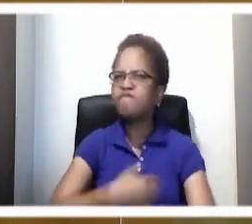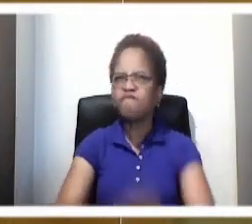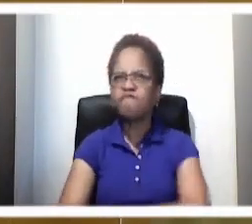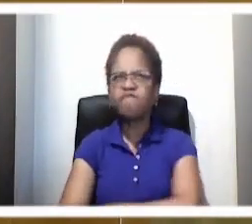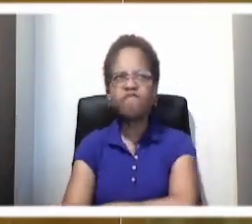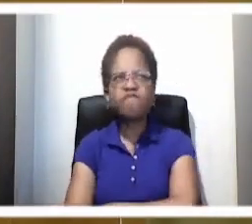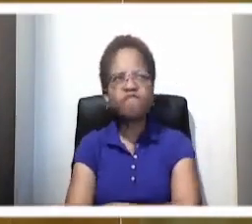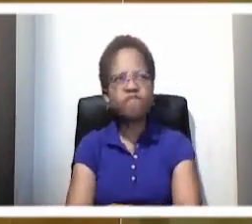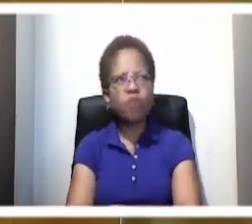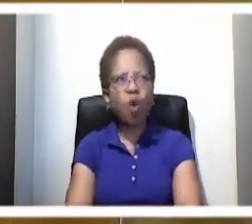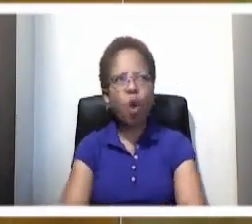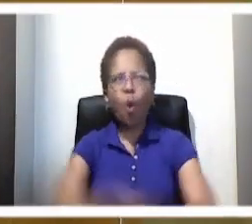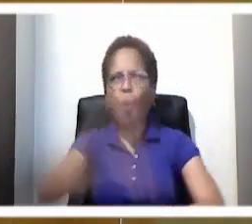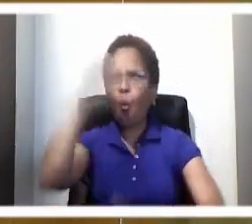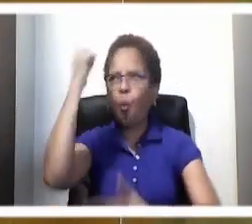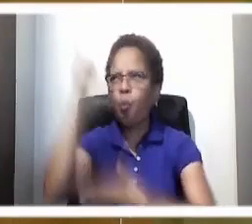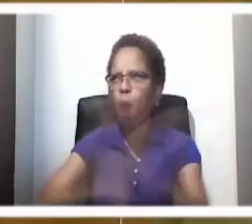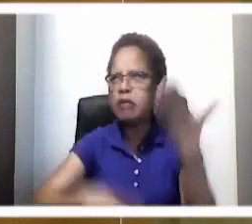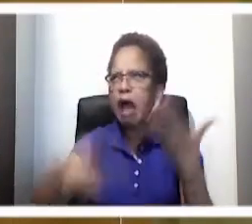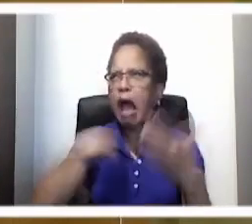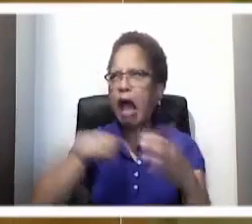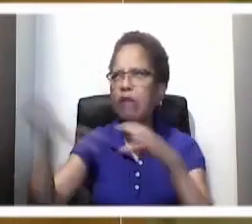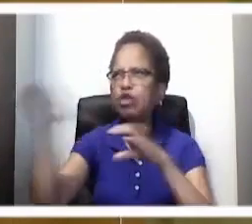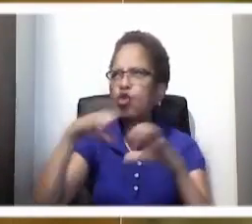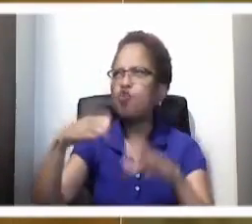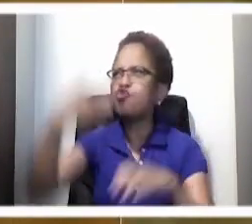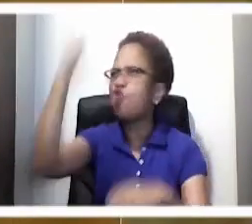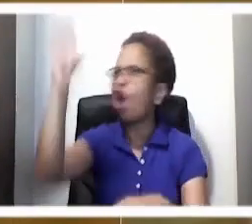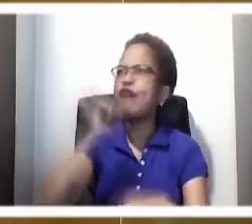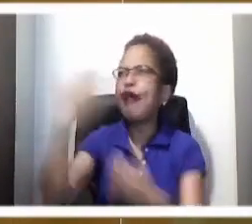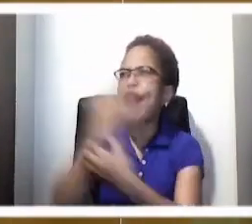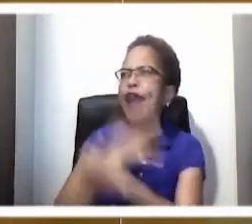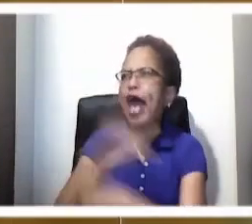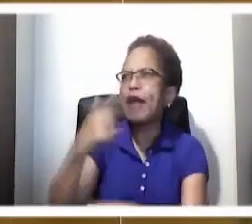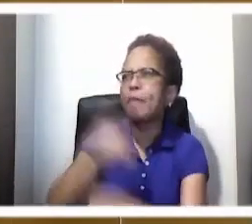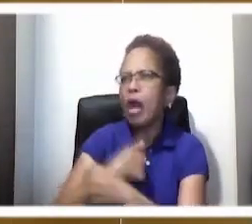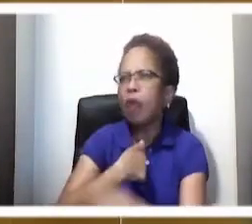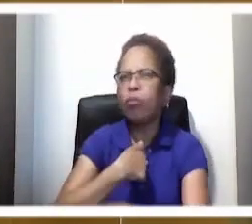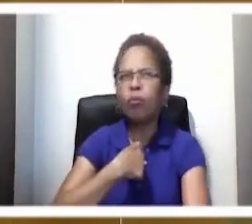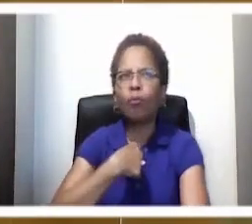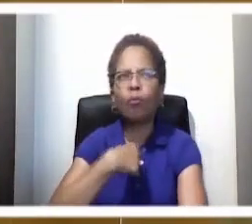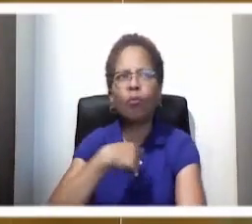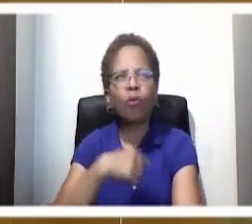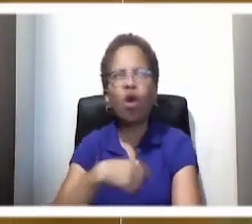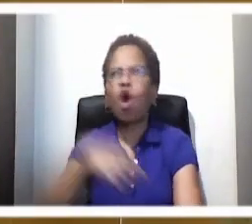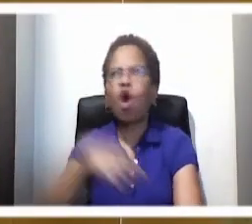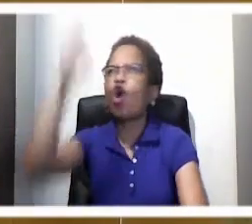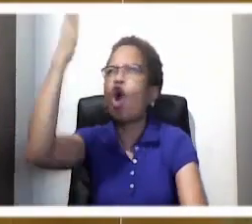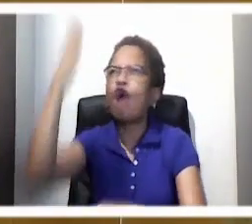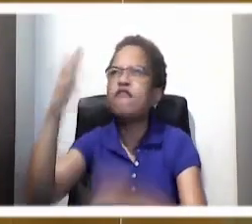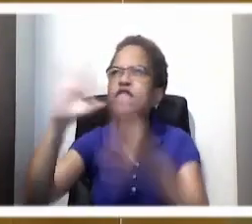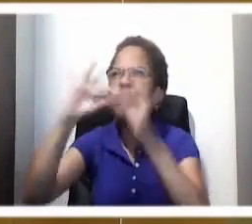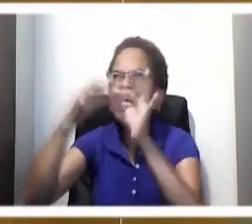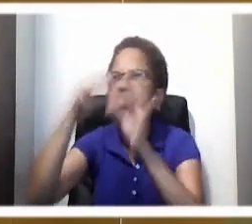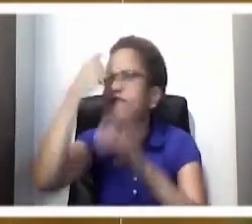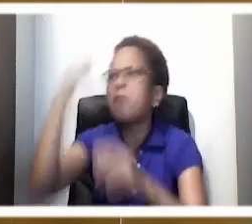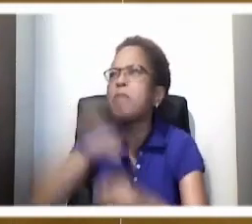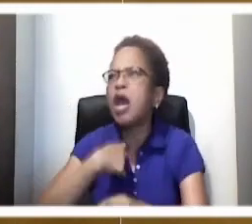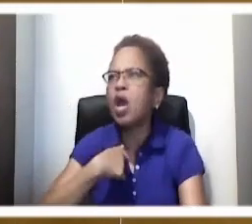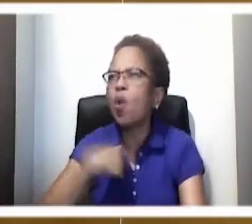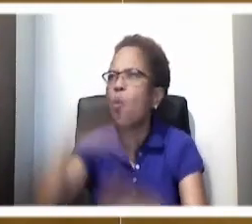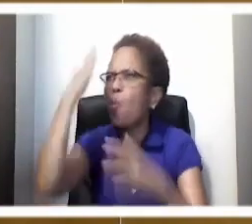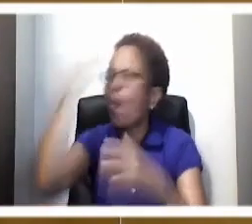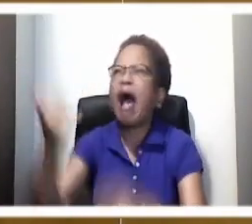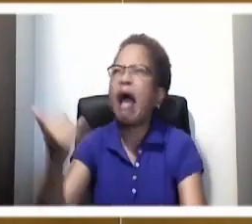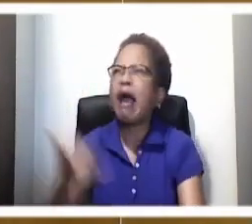What did I do to deserve this? Why doesn't God fix it? How is it that